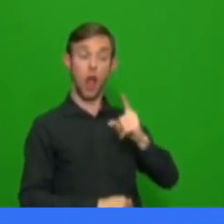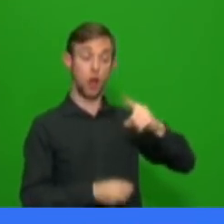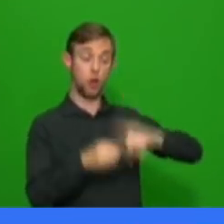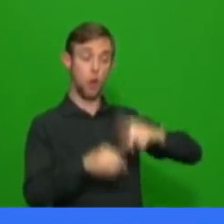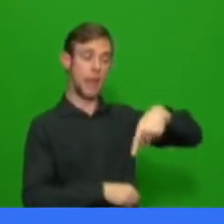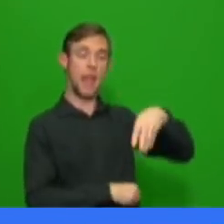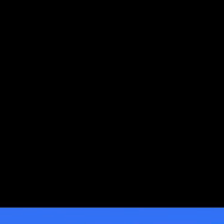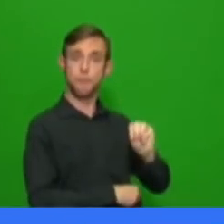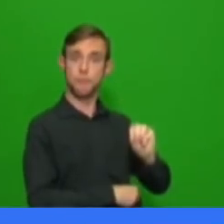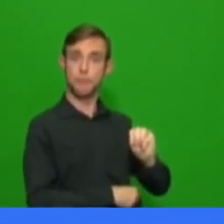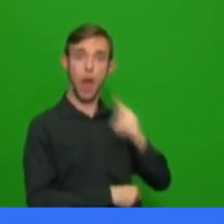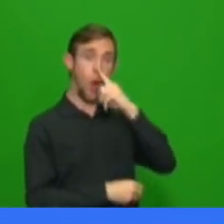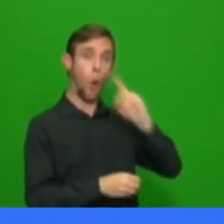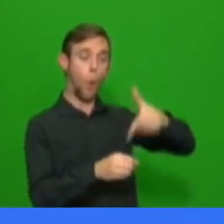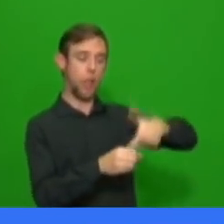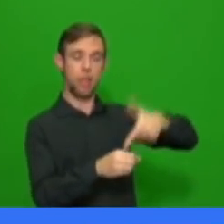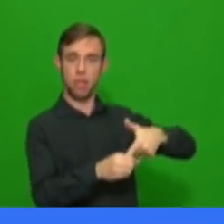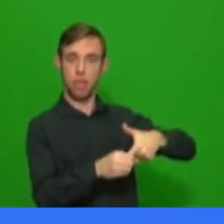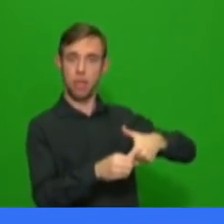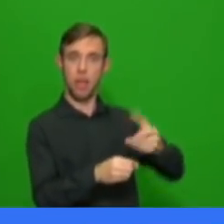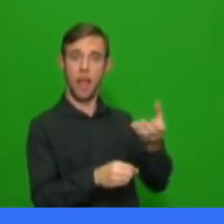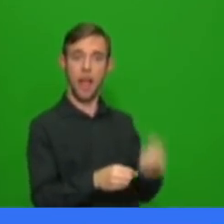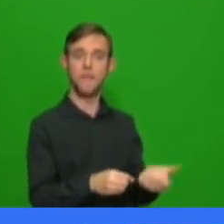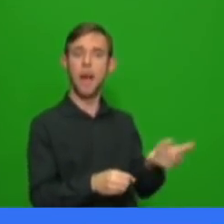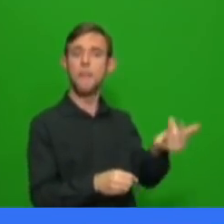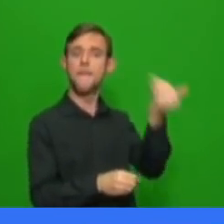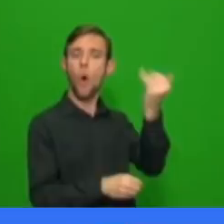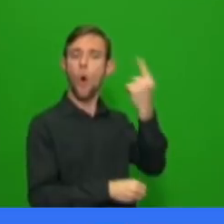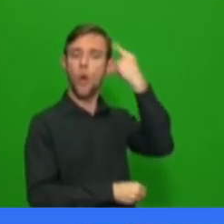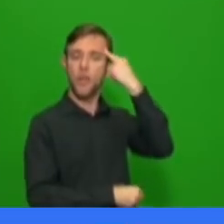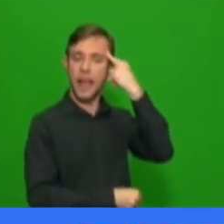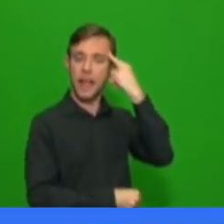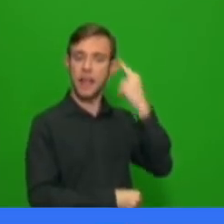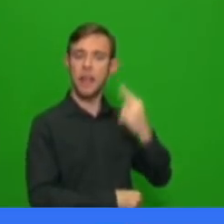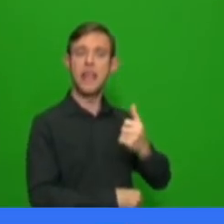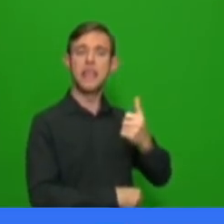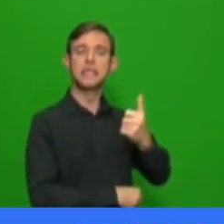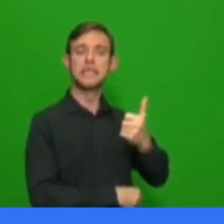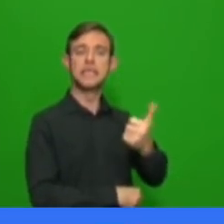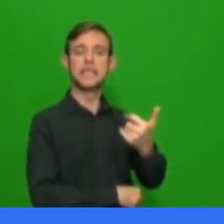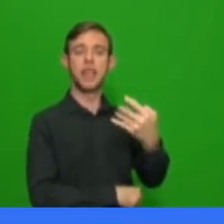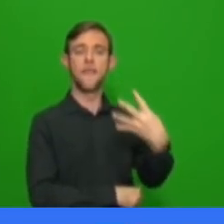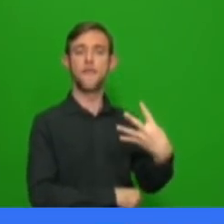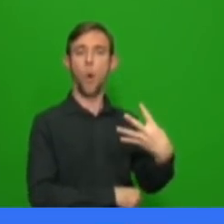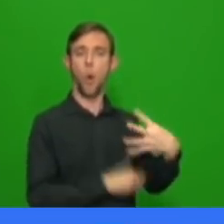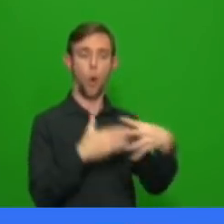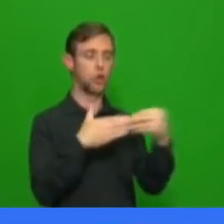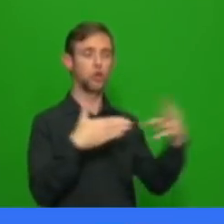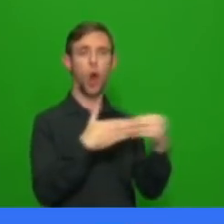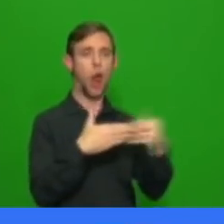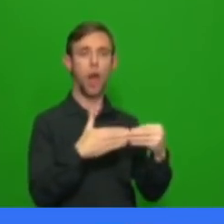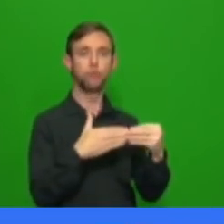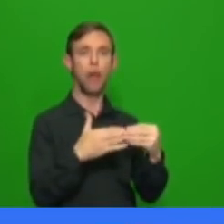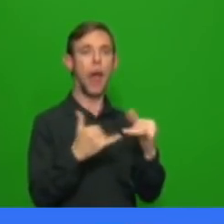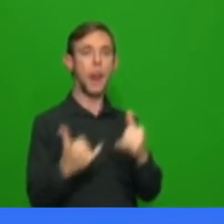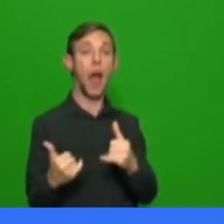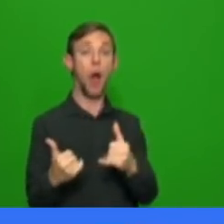were revised up from $64 to just under $70 for